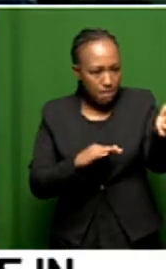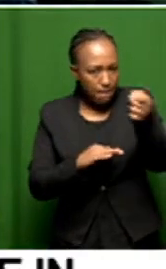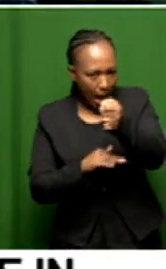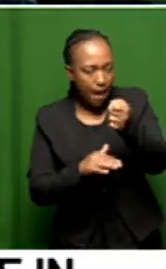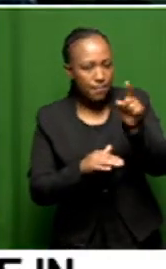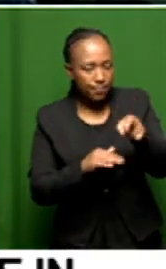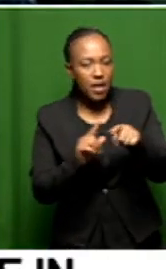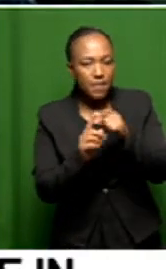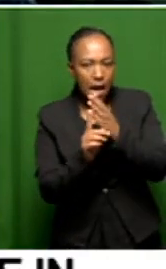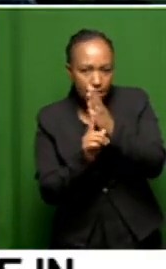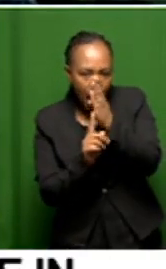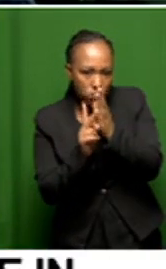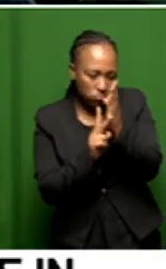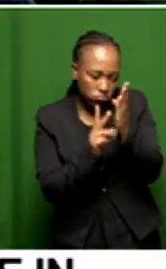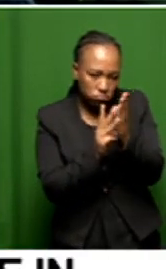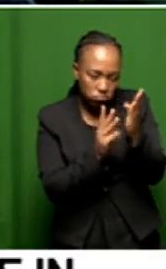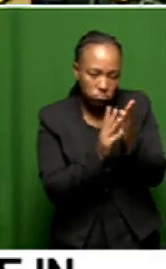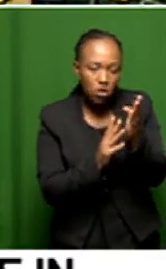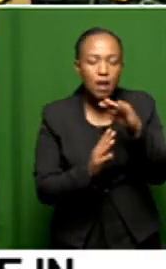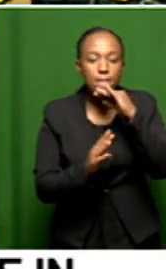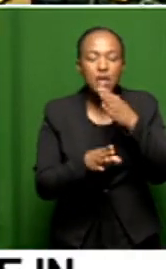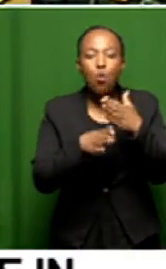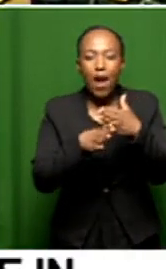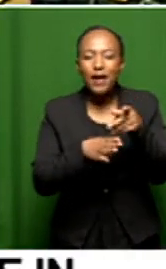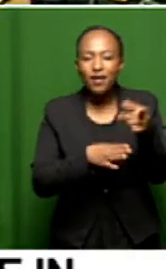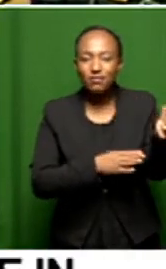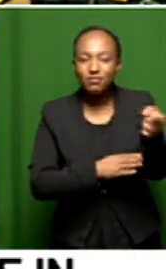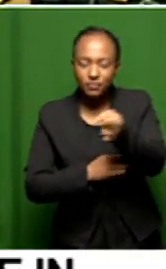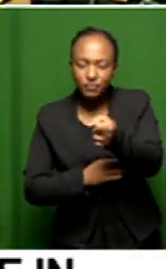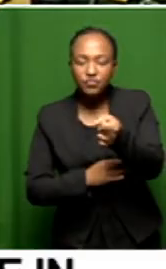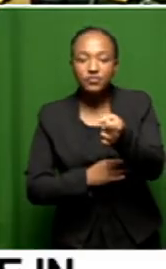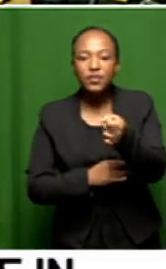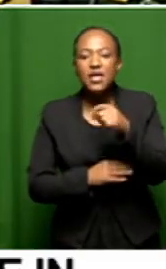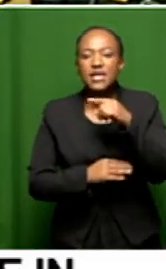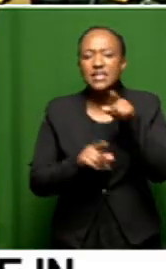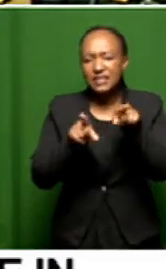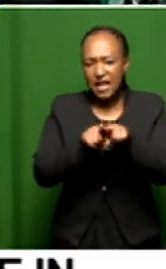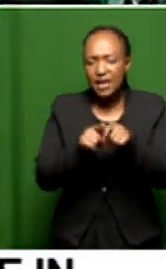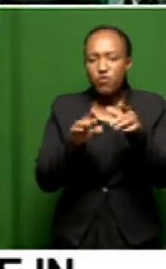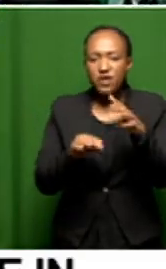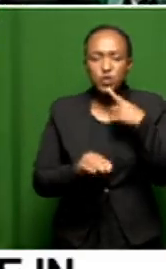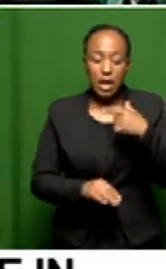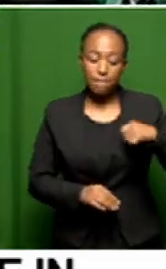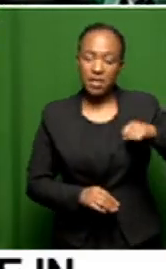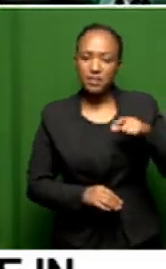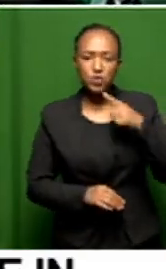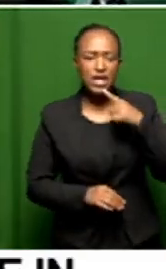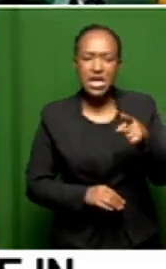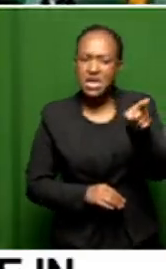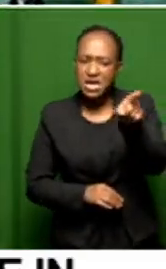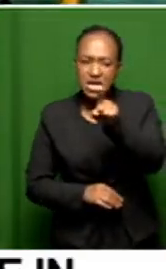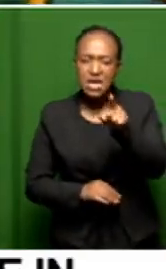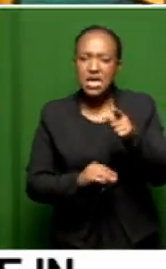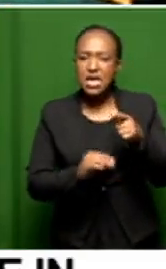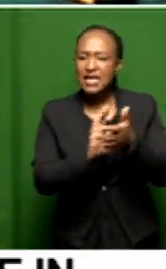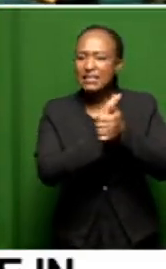a pathway as well. It speaks to employment. When we push as well to say in municipalities there are lack of skills,